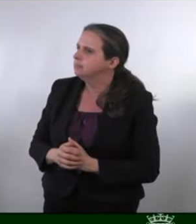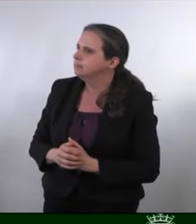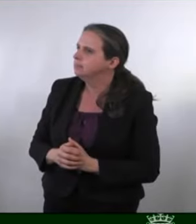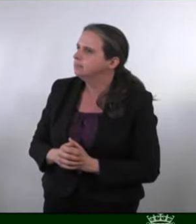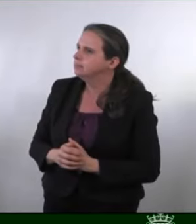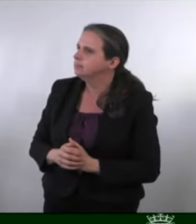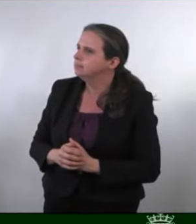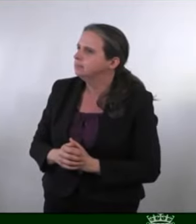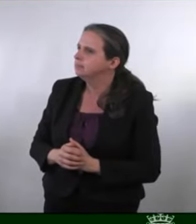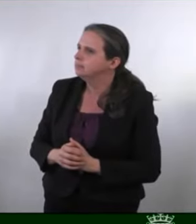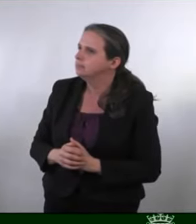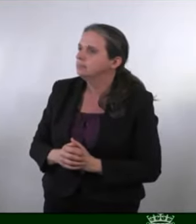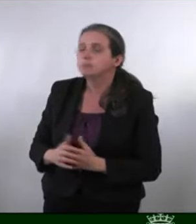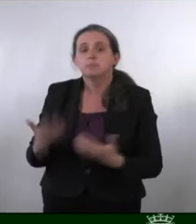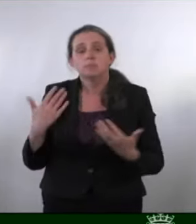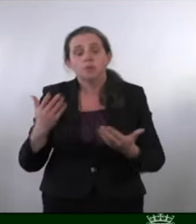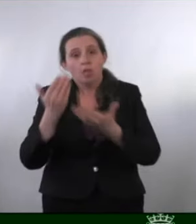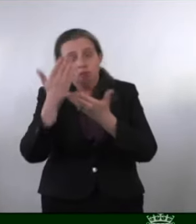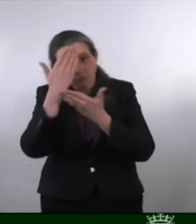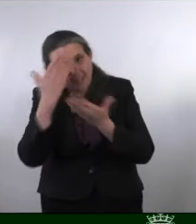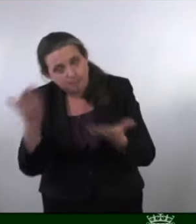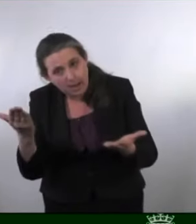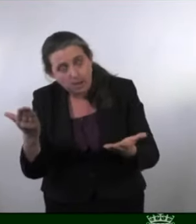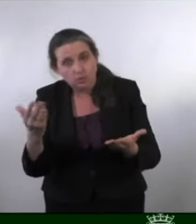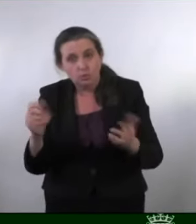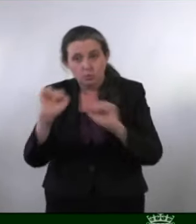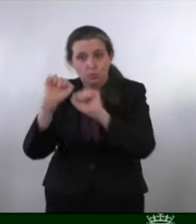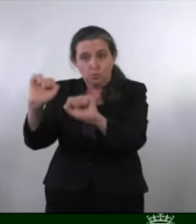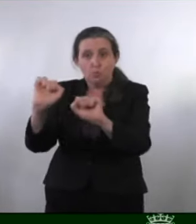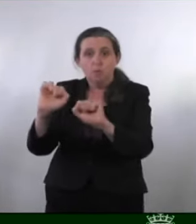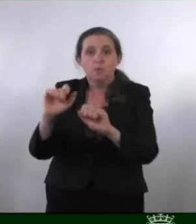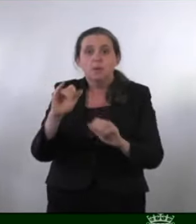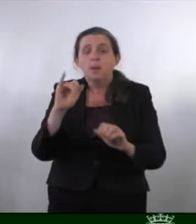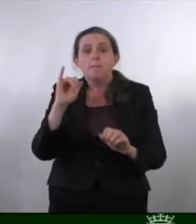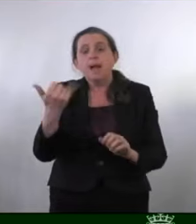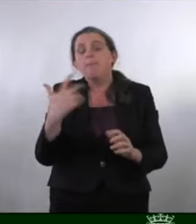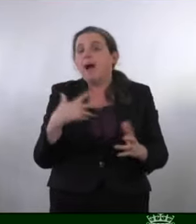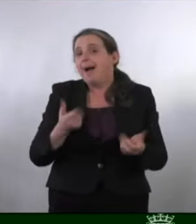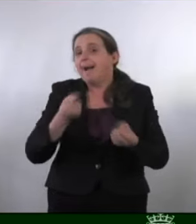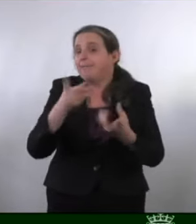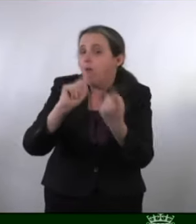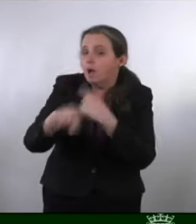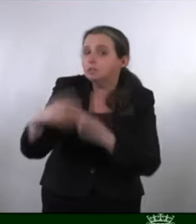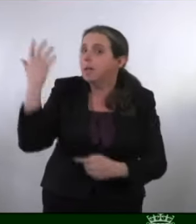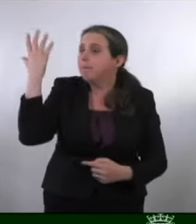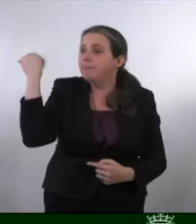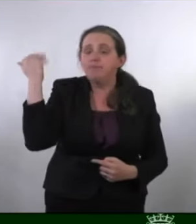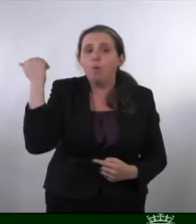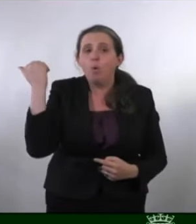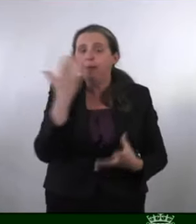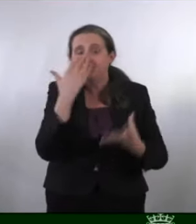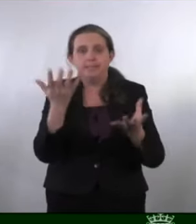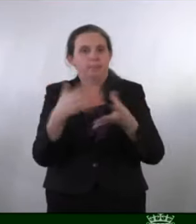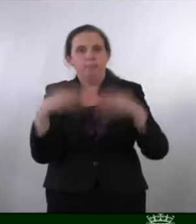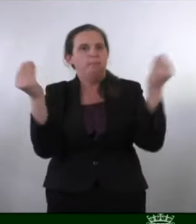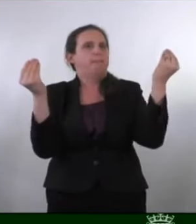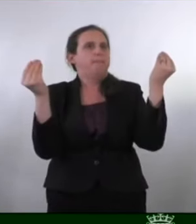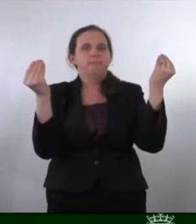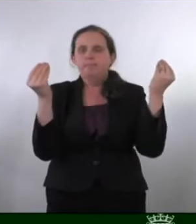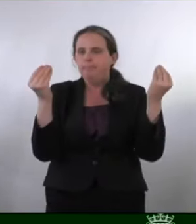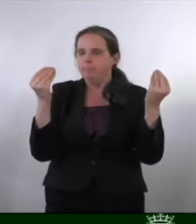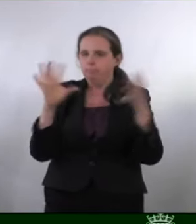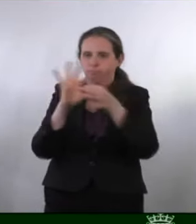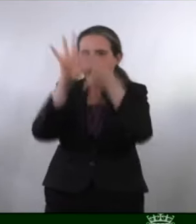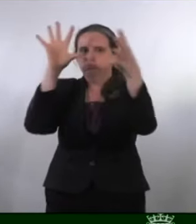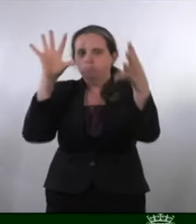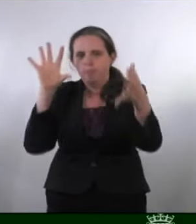the answers I gave that was mysteriously truncated in the course of my giving it, but